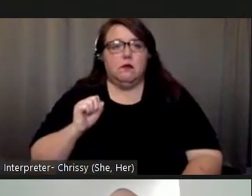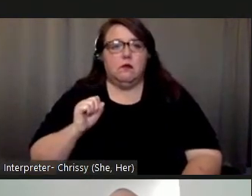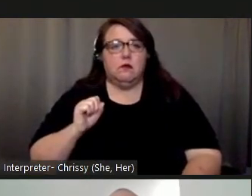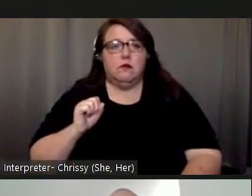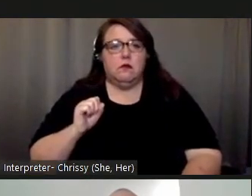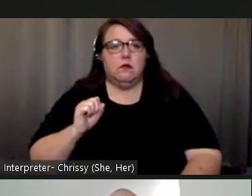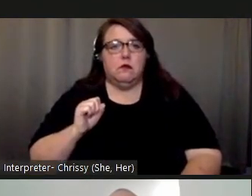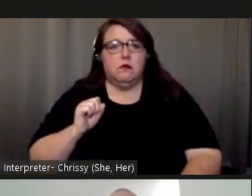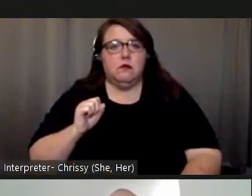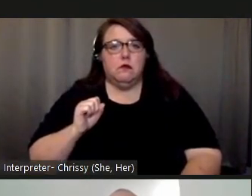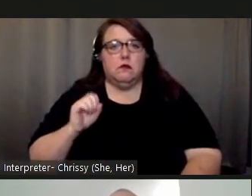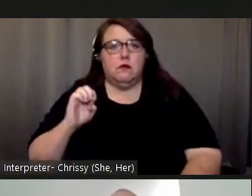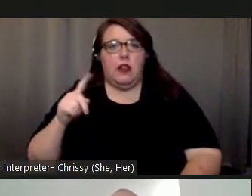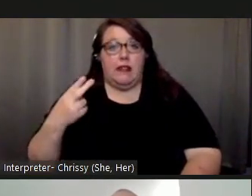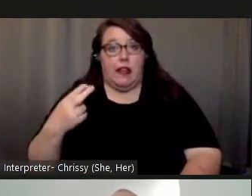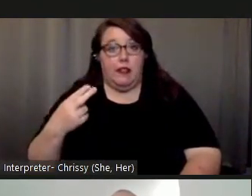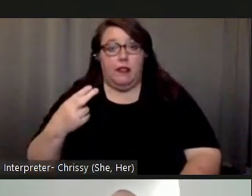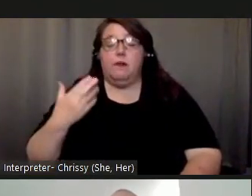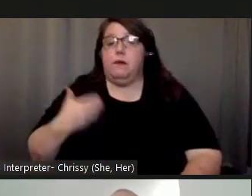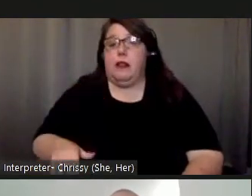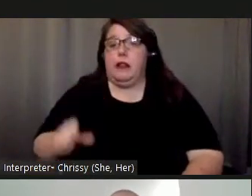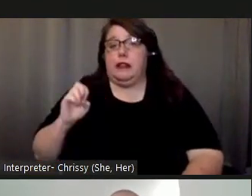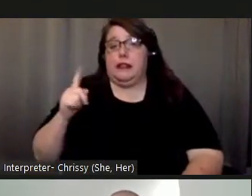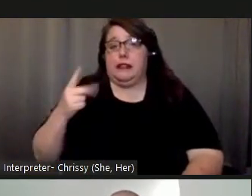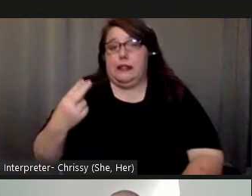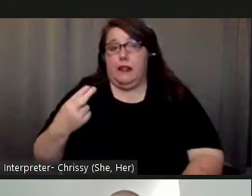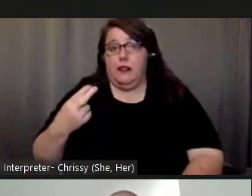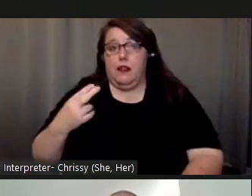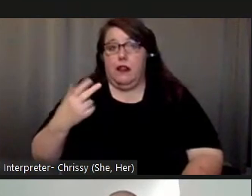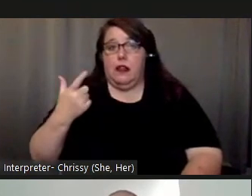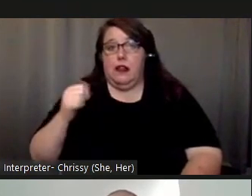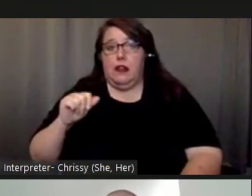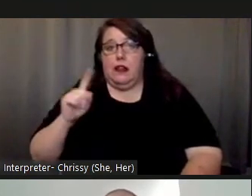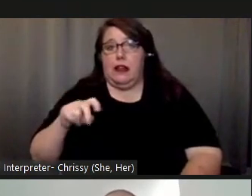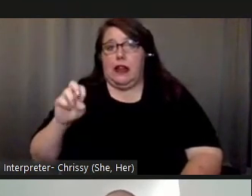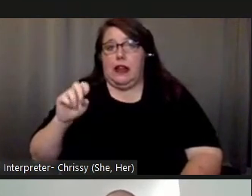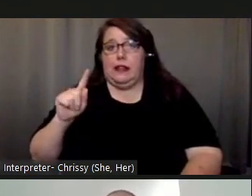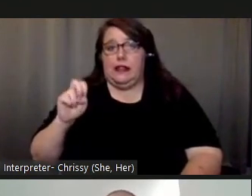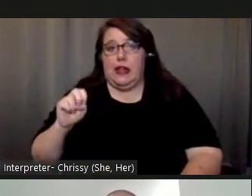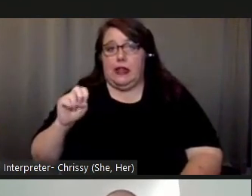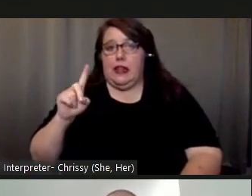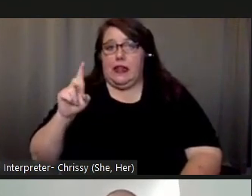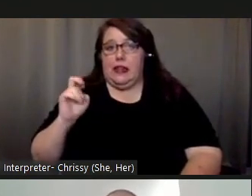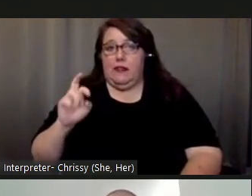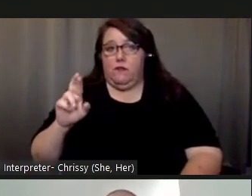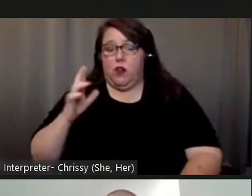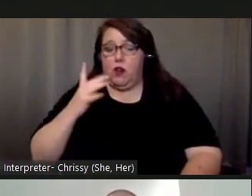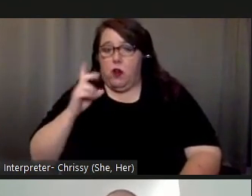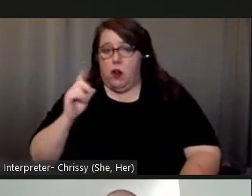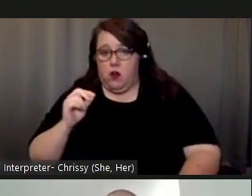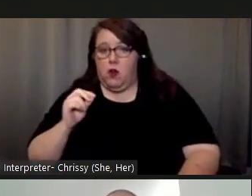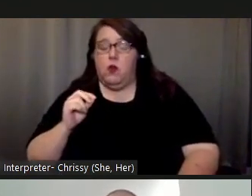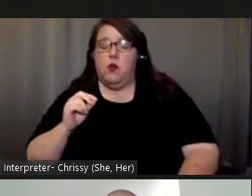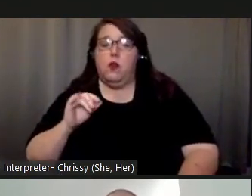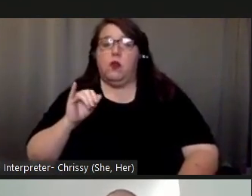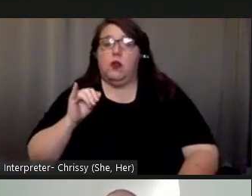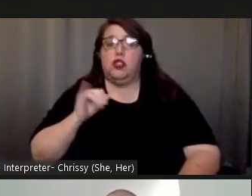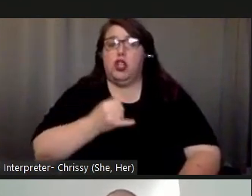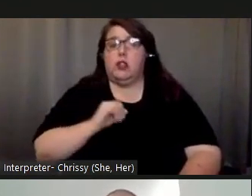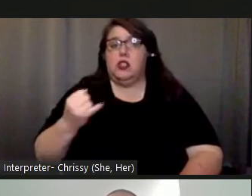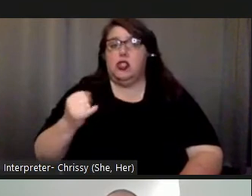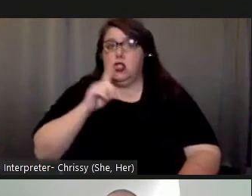you. Thanks. This is Seth at the Gazette in Denver and Colorado. Kind of piggybacking on the Johnson & Johnson